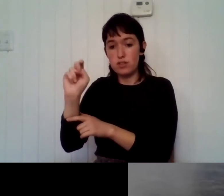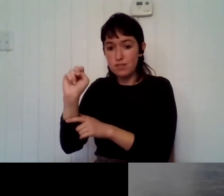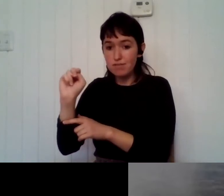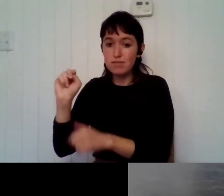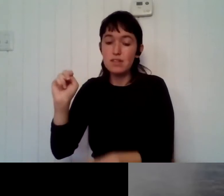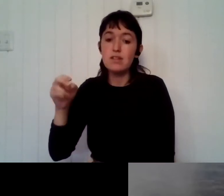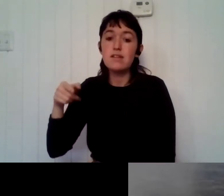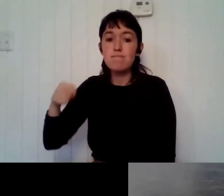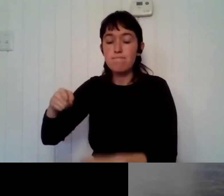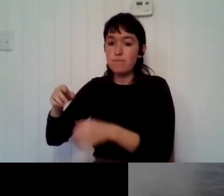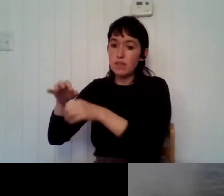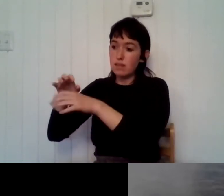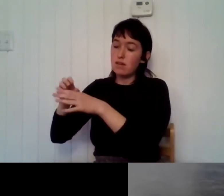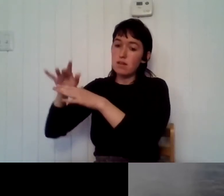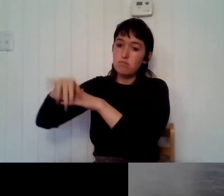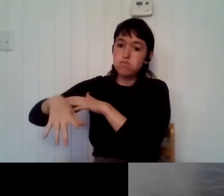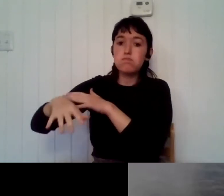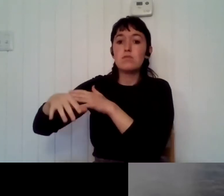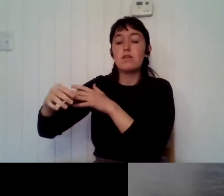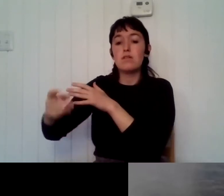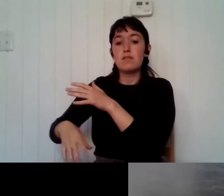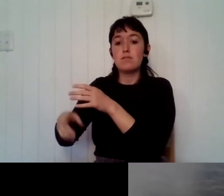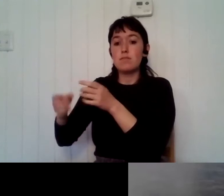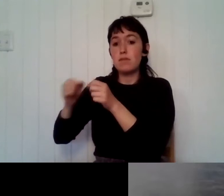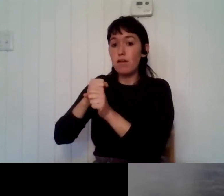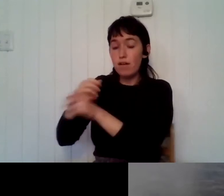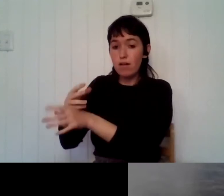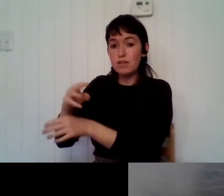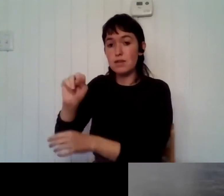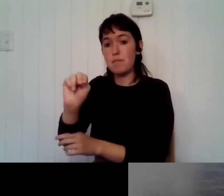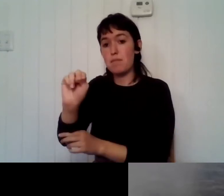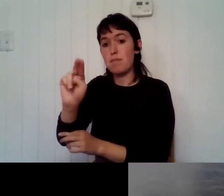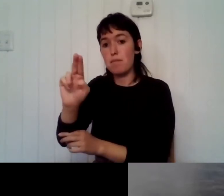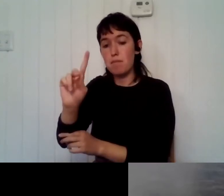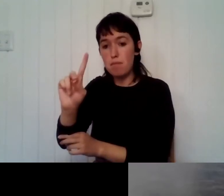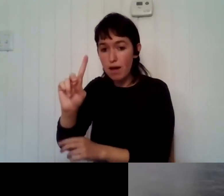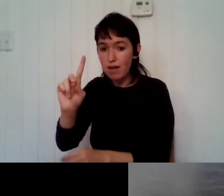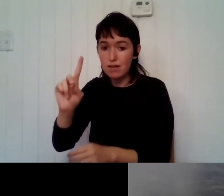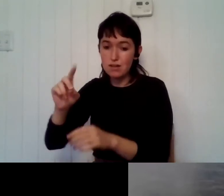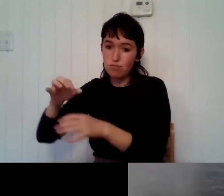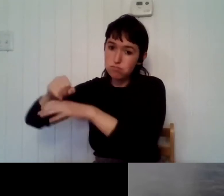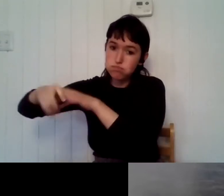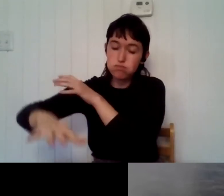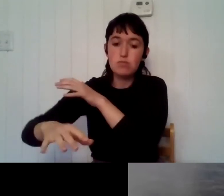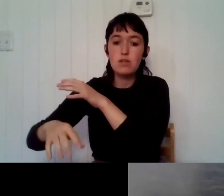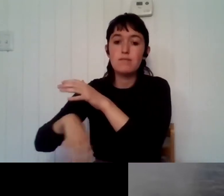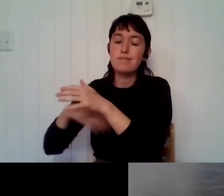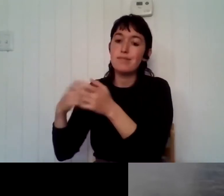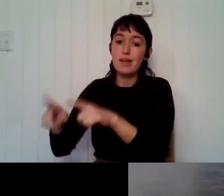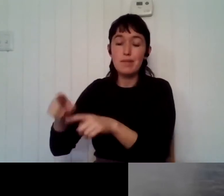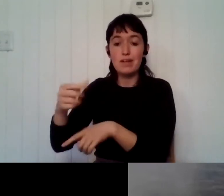flows. Oh. And that's because if you have volcanoes that have a glacier cover, and then the volcano erupts, all this glacier just